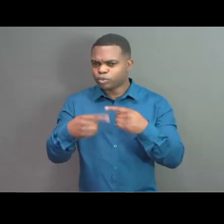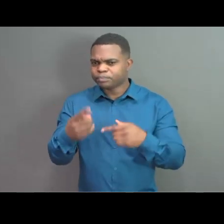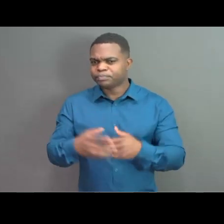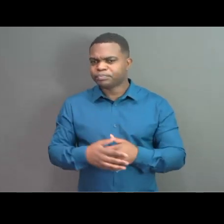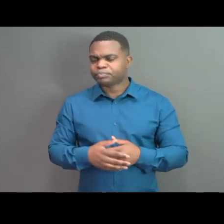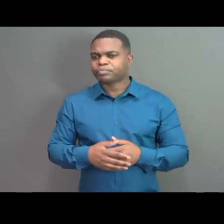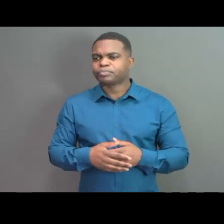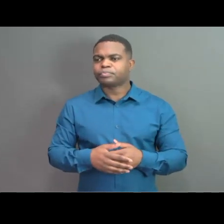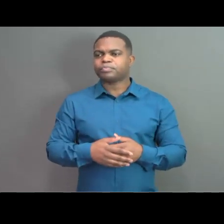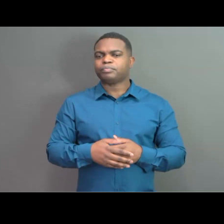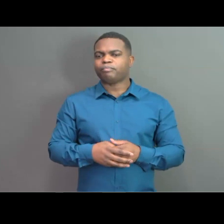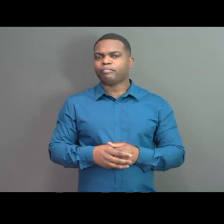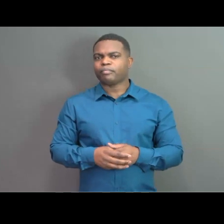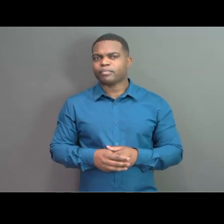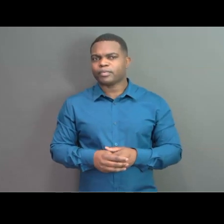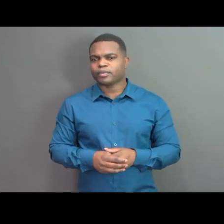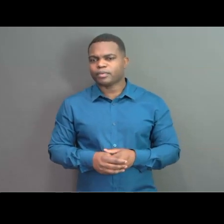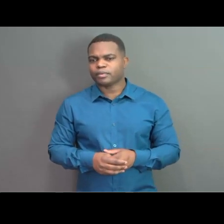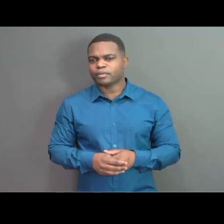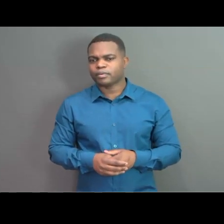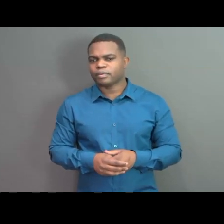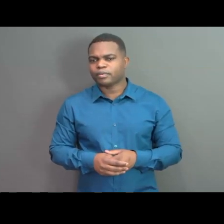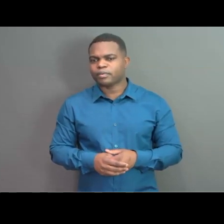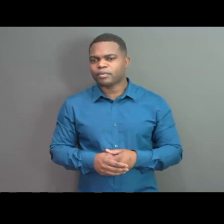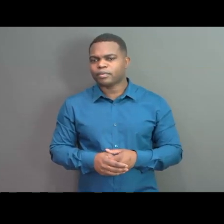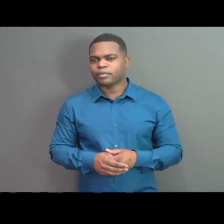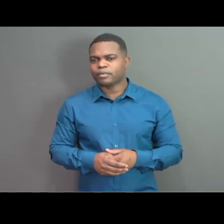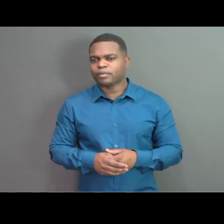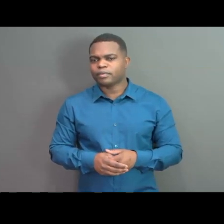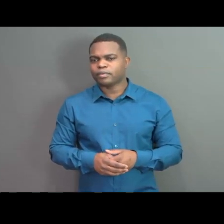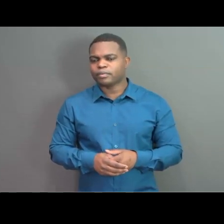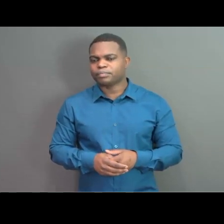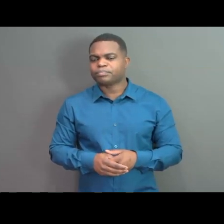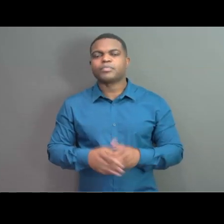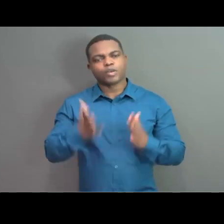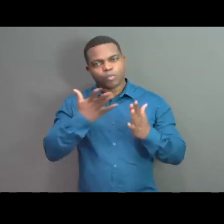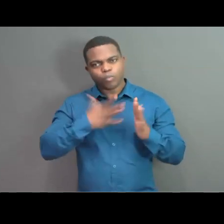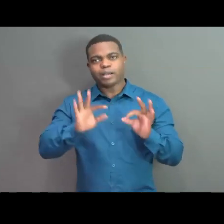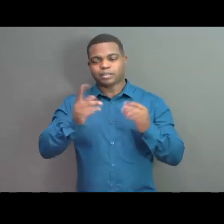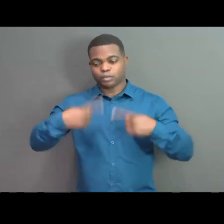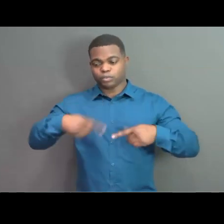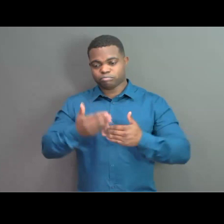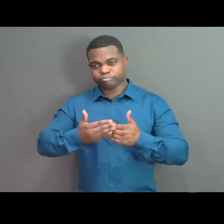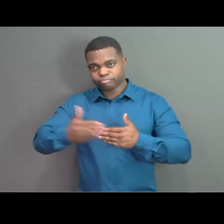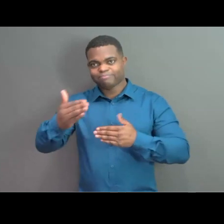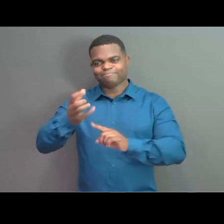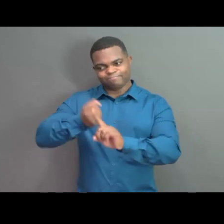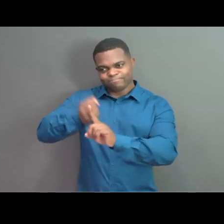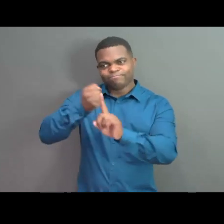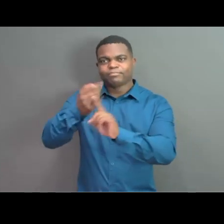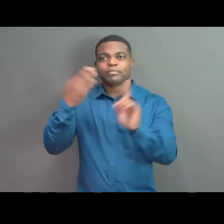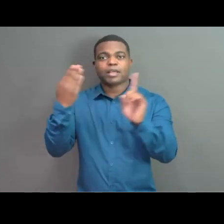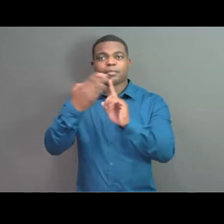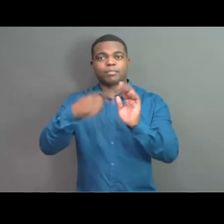favorable policy conditions to so that we even get more of those